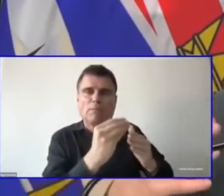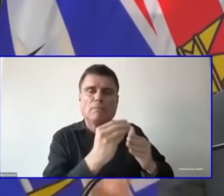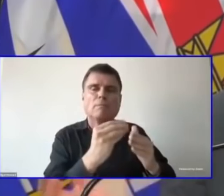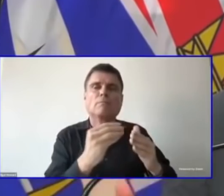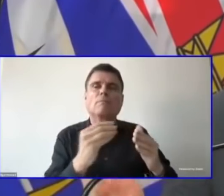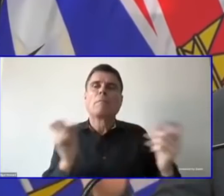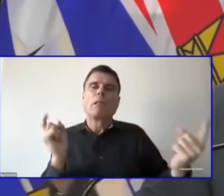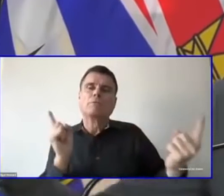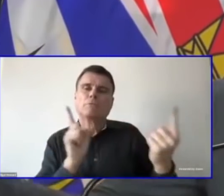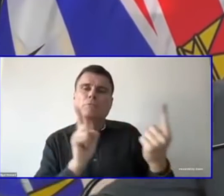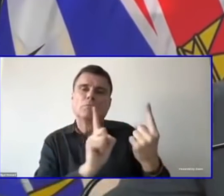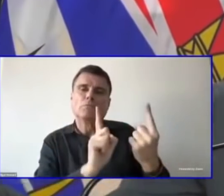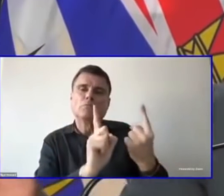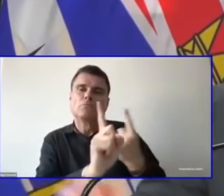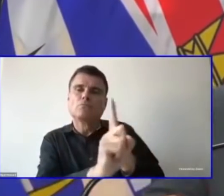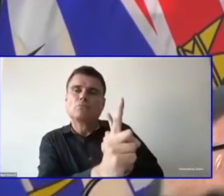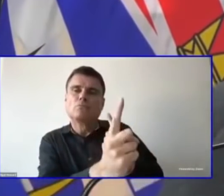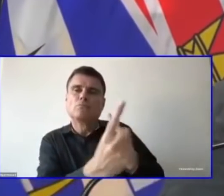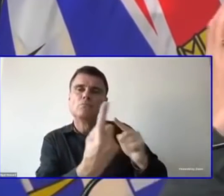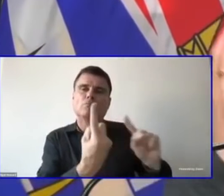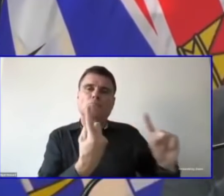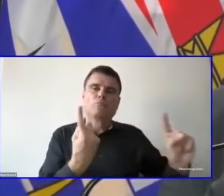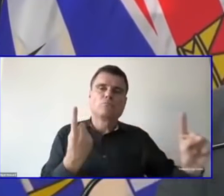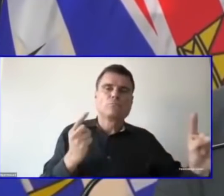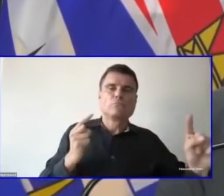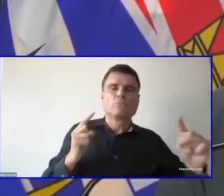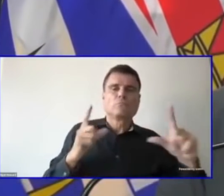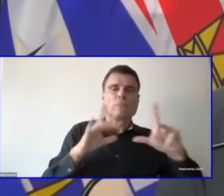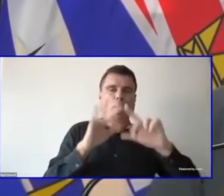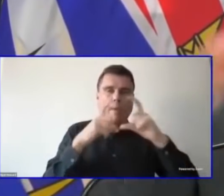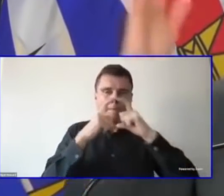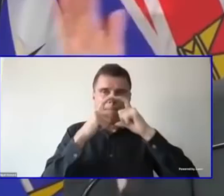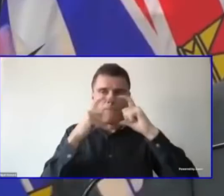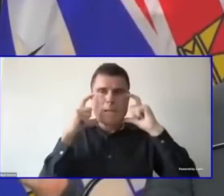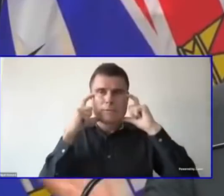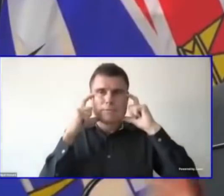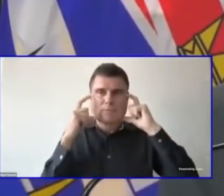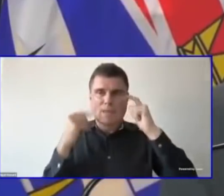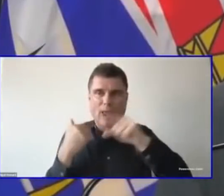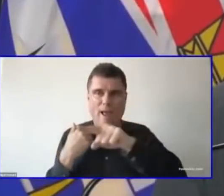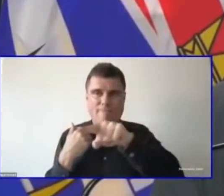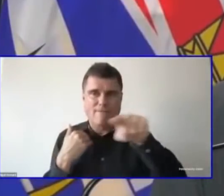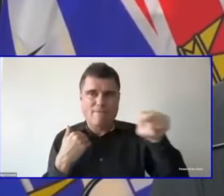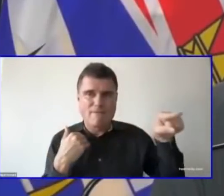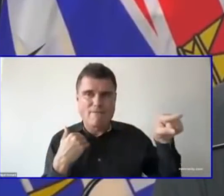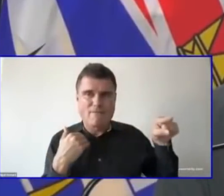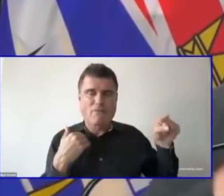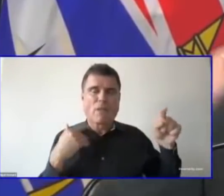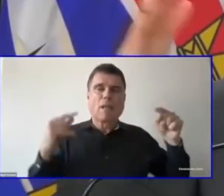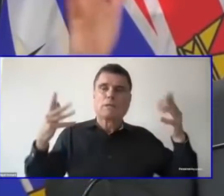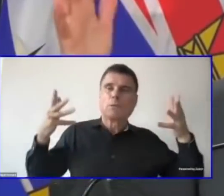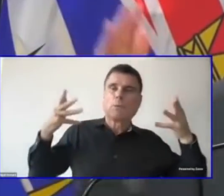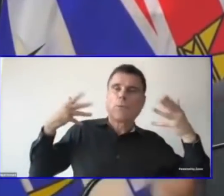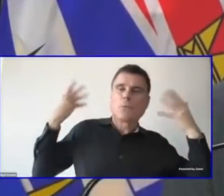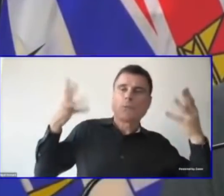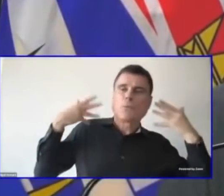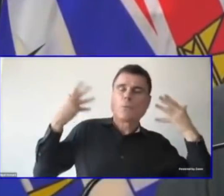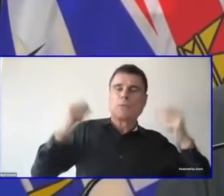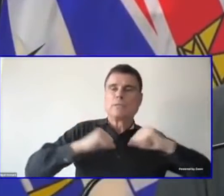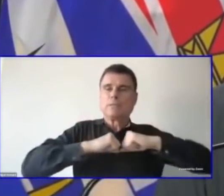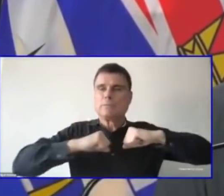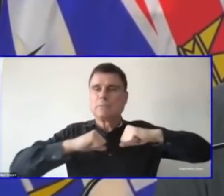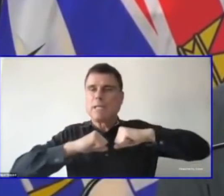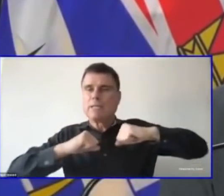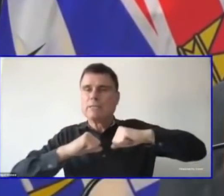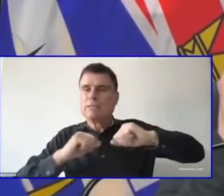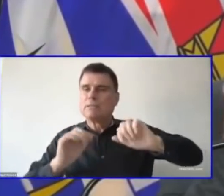moving past somebody, where you may be standing a few feet away, everybody with your mask on, with the increasing ventilation or the larger